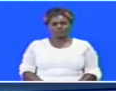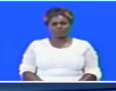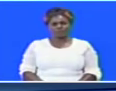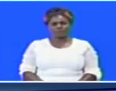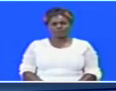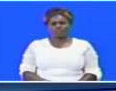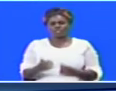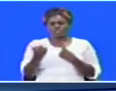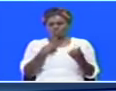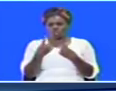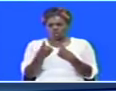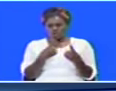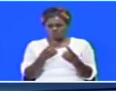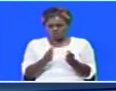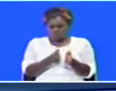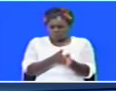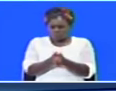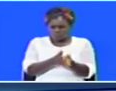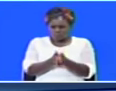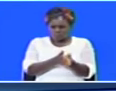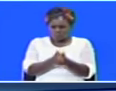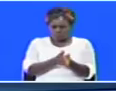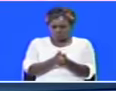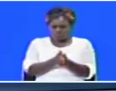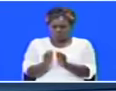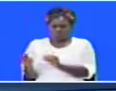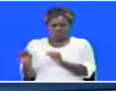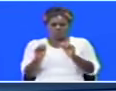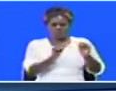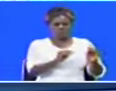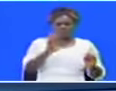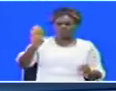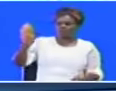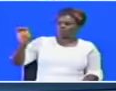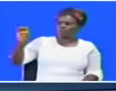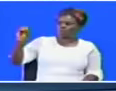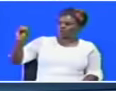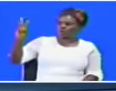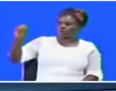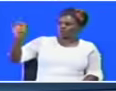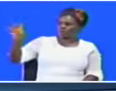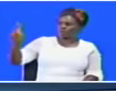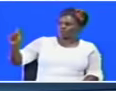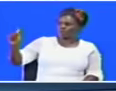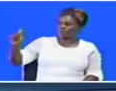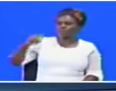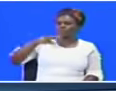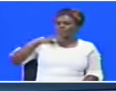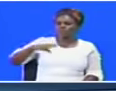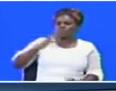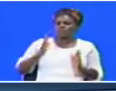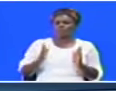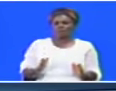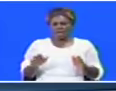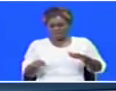Well, speaking of the anxiety over the primaries, let's cross over to Bomet County, where Deputy Speaker Joyce